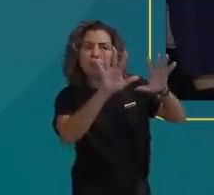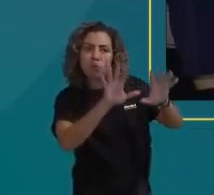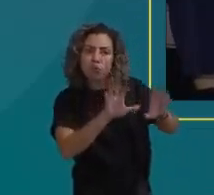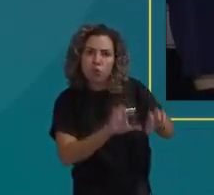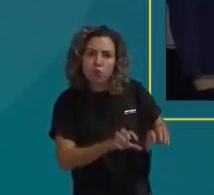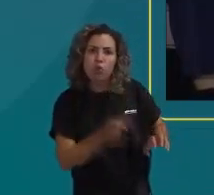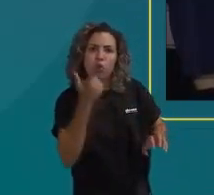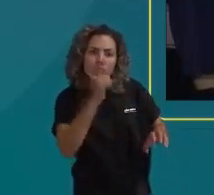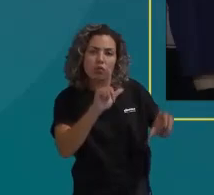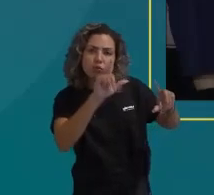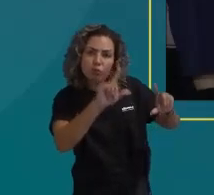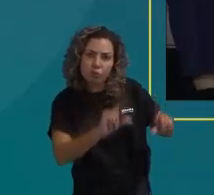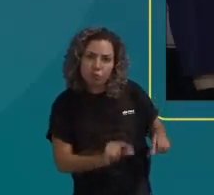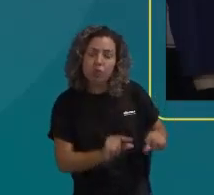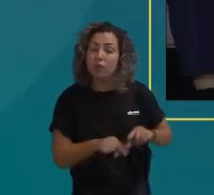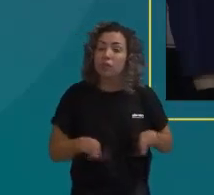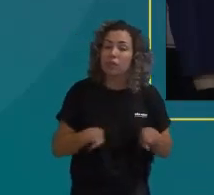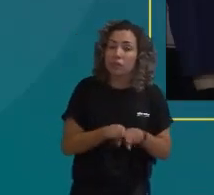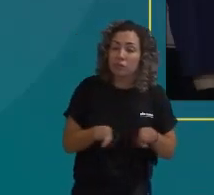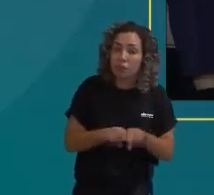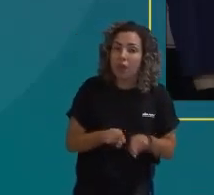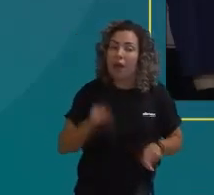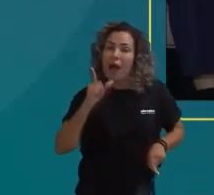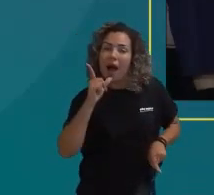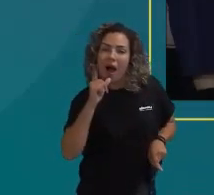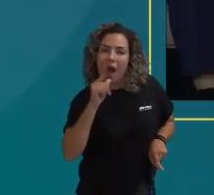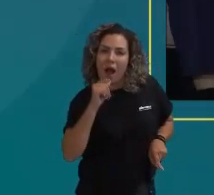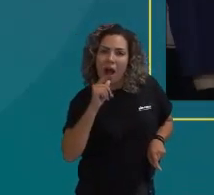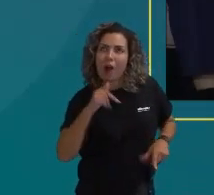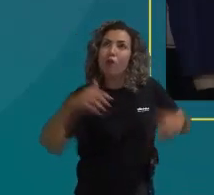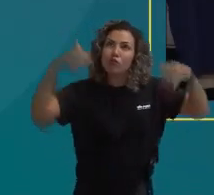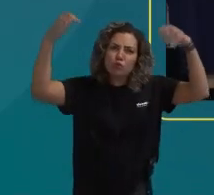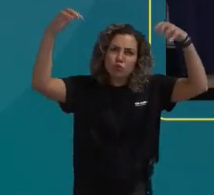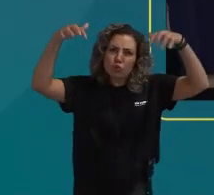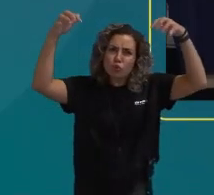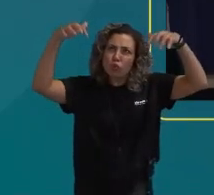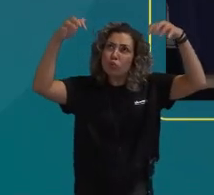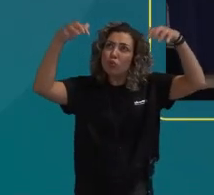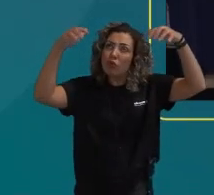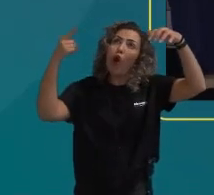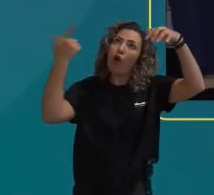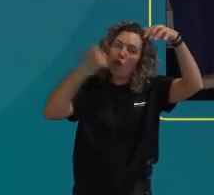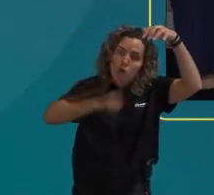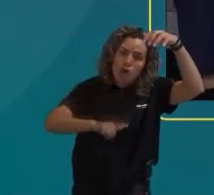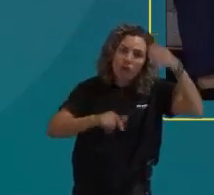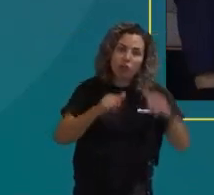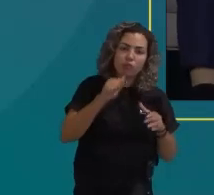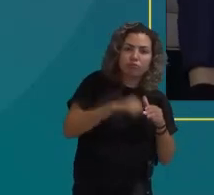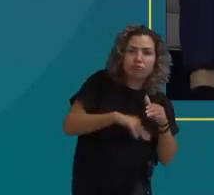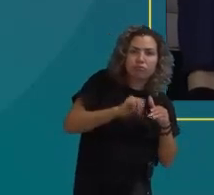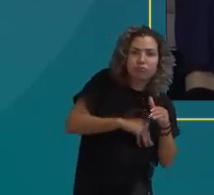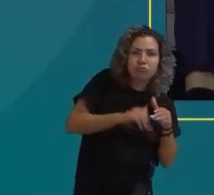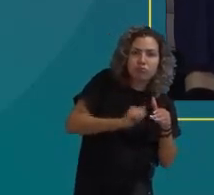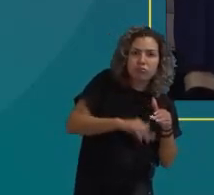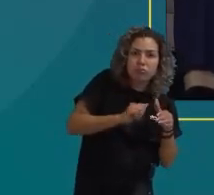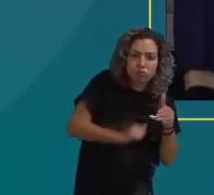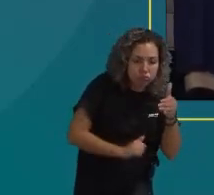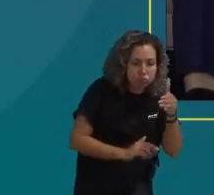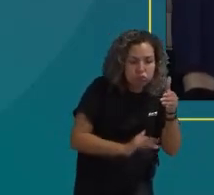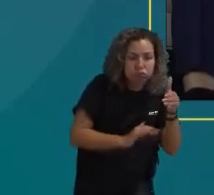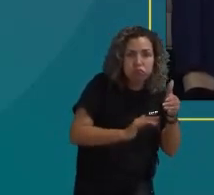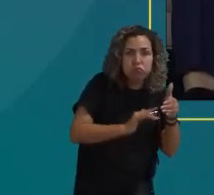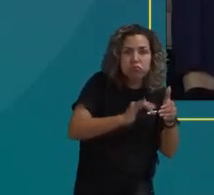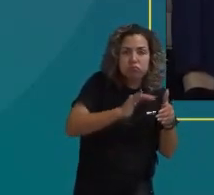significant. But I want to just close by saying that it's really fundamental to the power that we have to